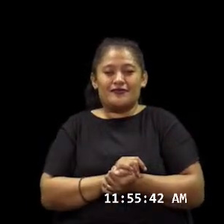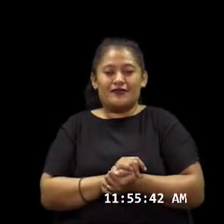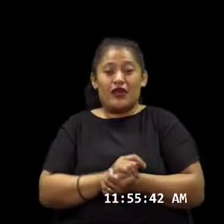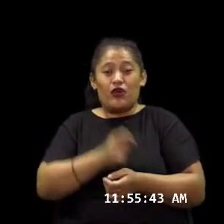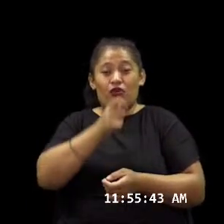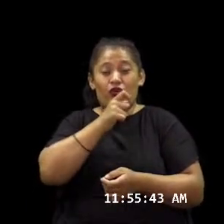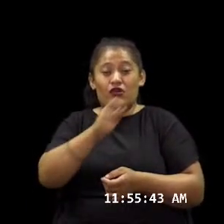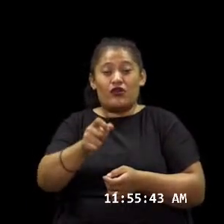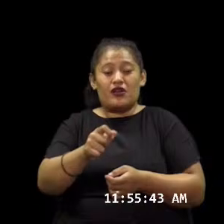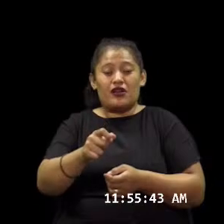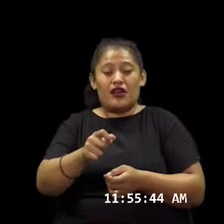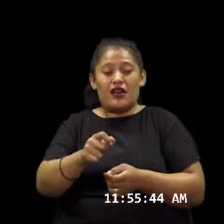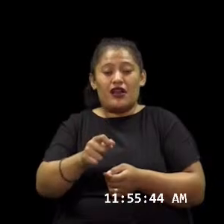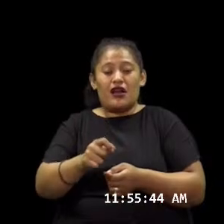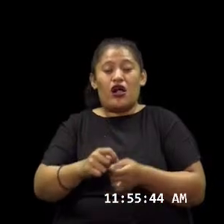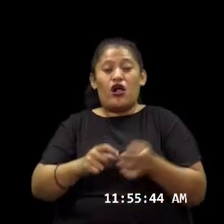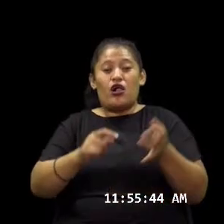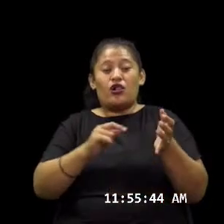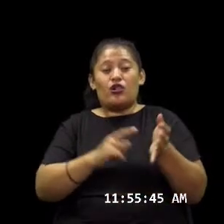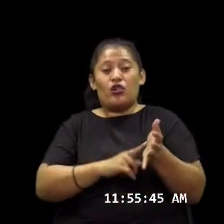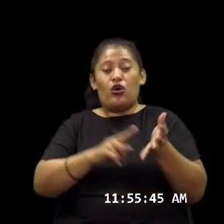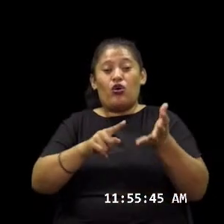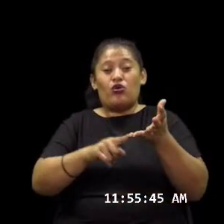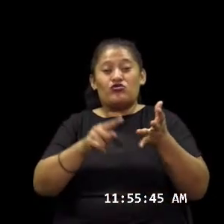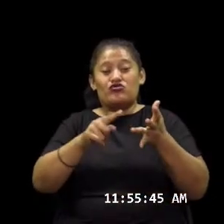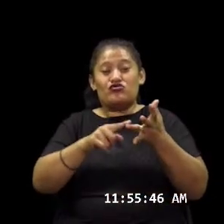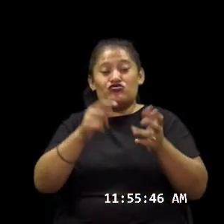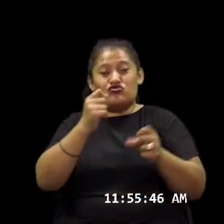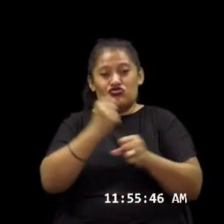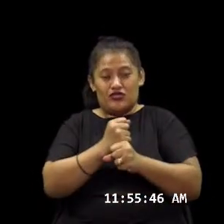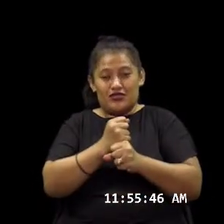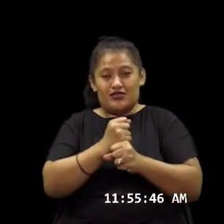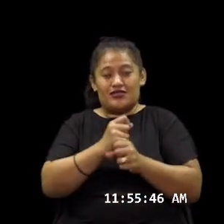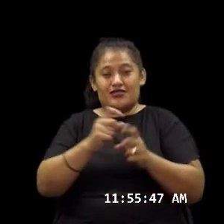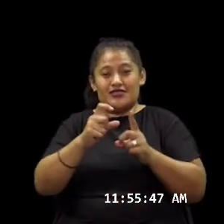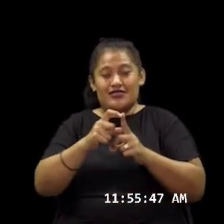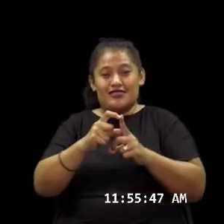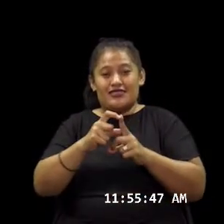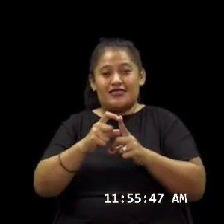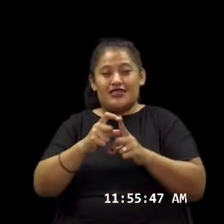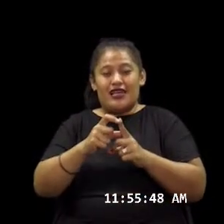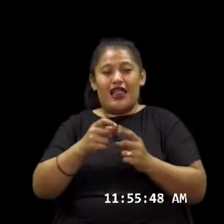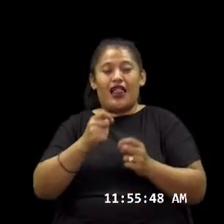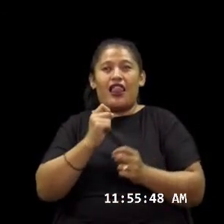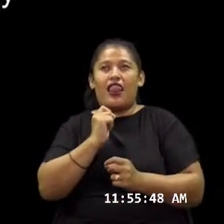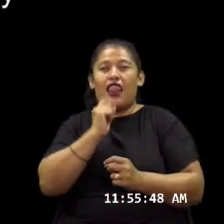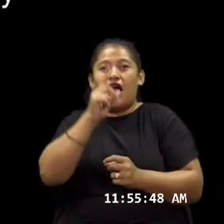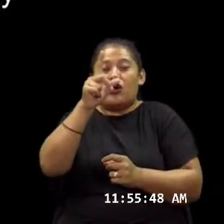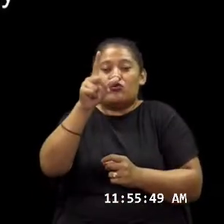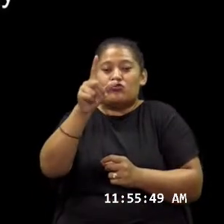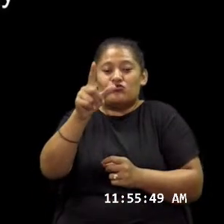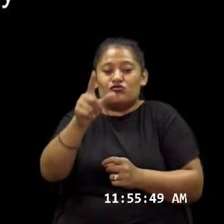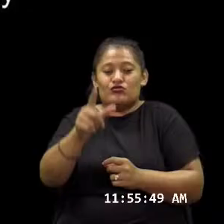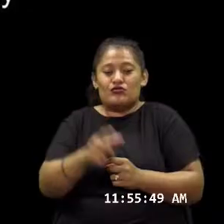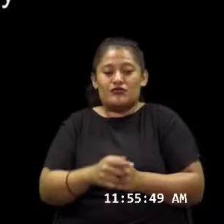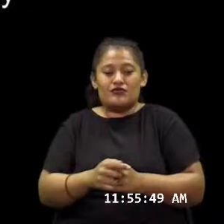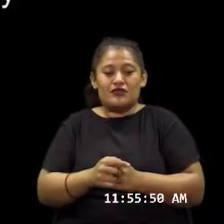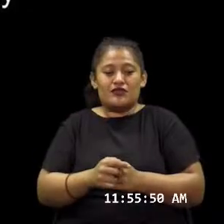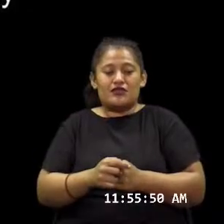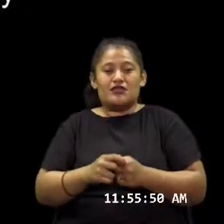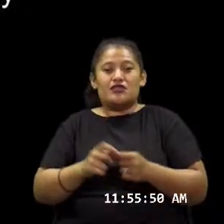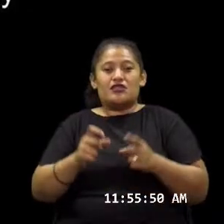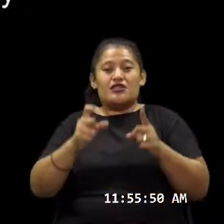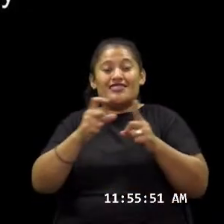The word thunderous, it means very loud. The word